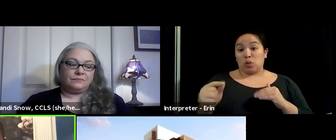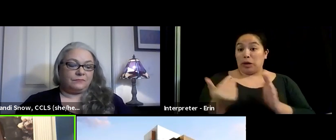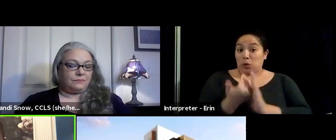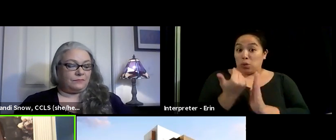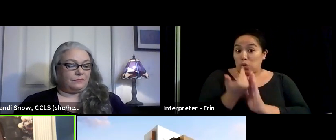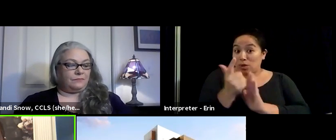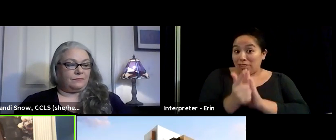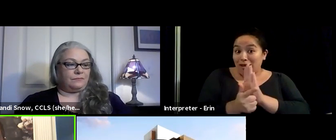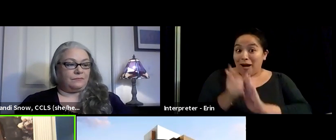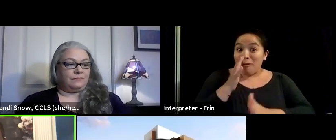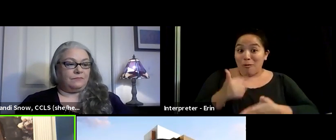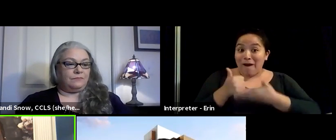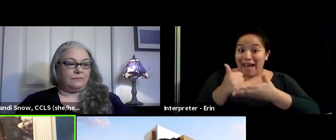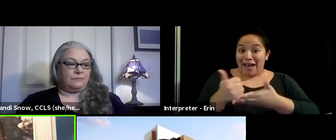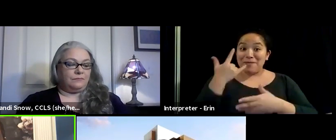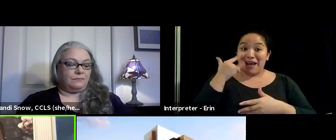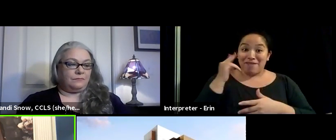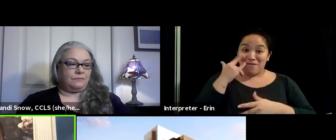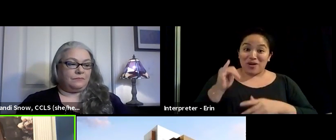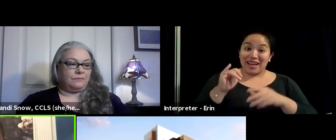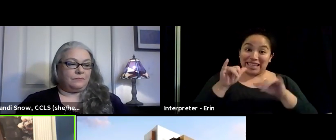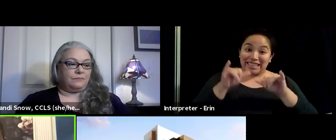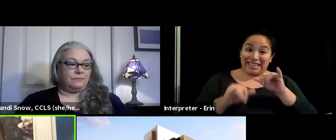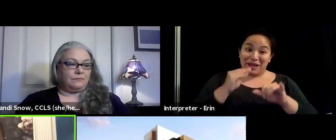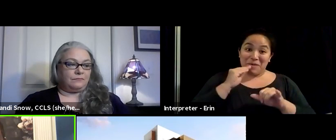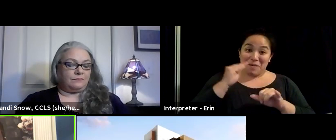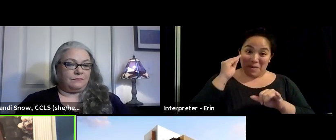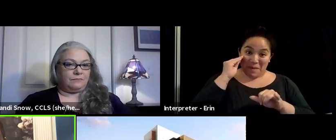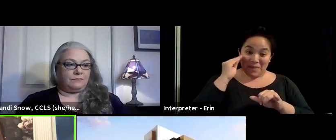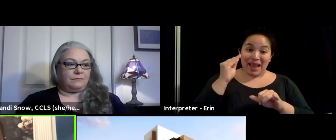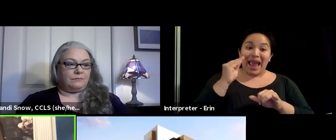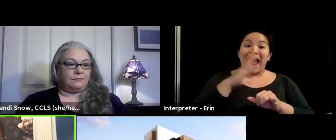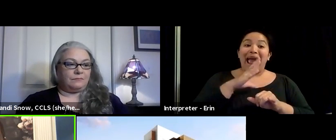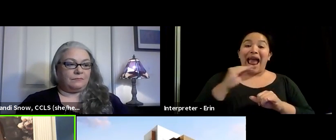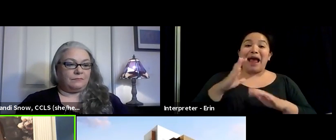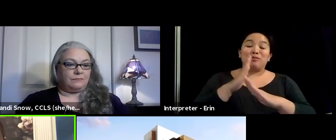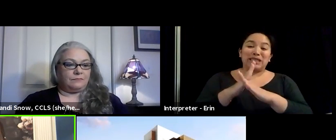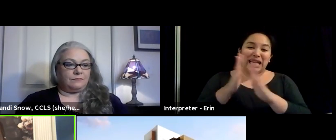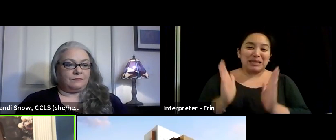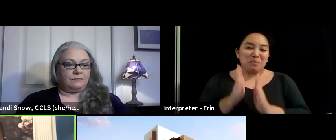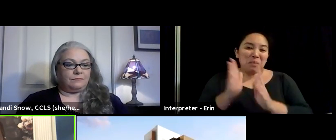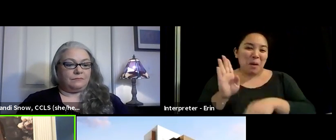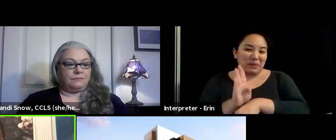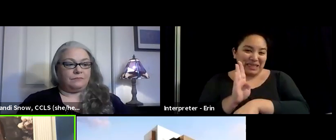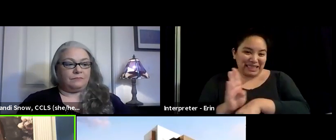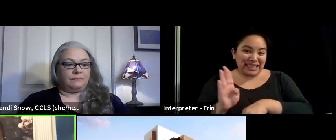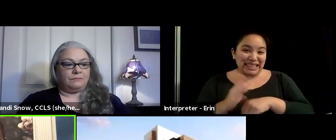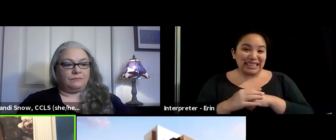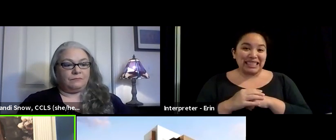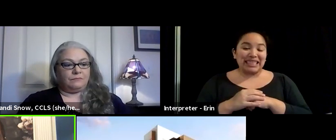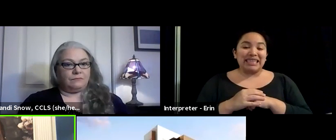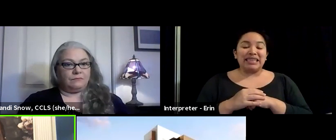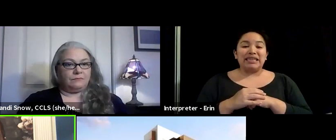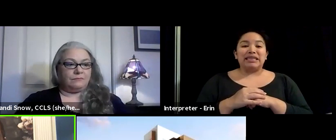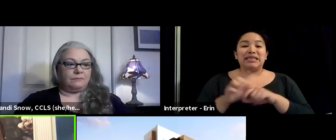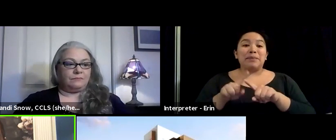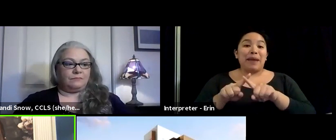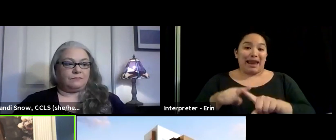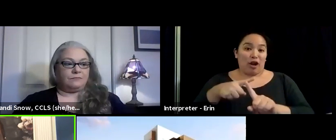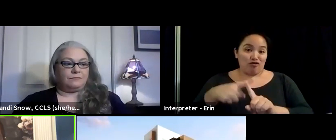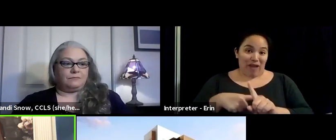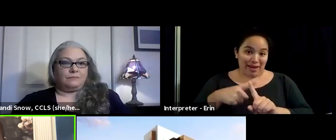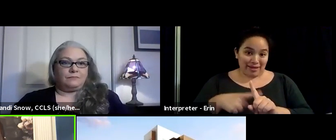help Californians remain in their homes while protecting mom and pop operations who depend on rent to